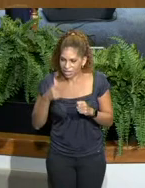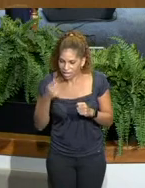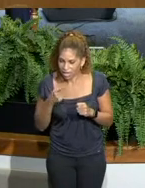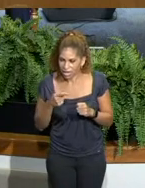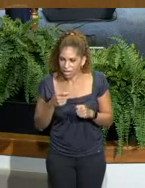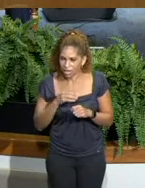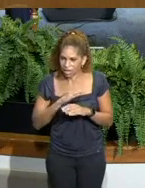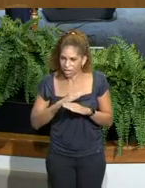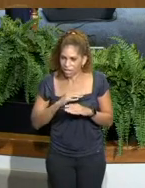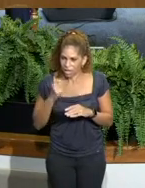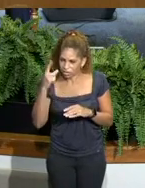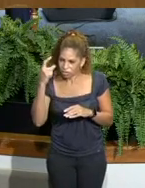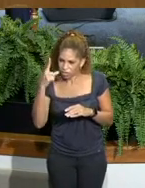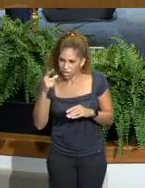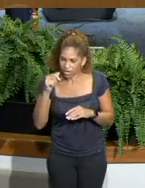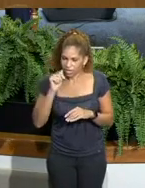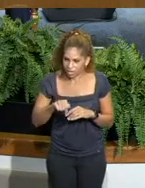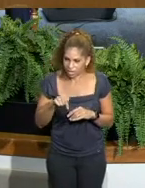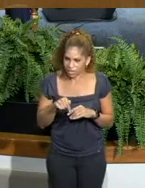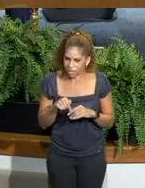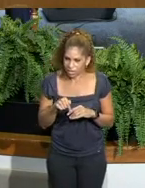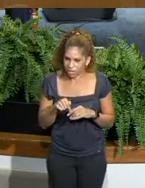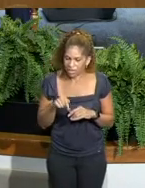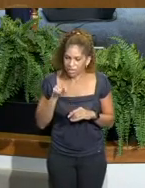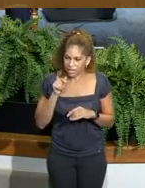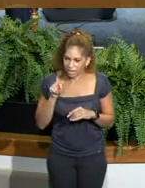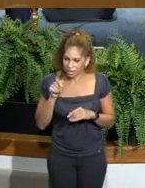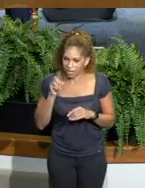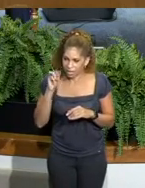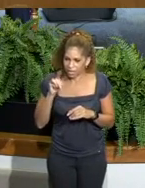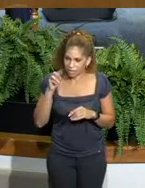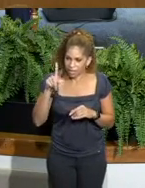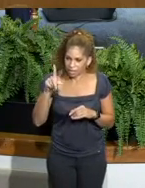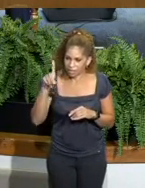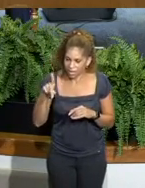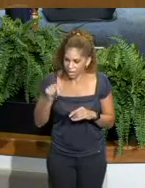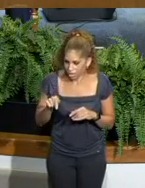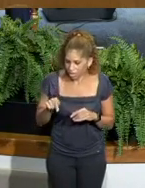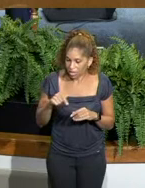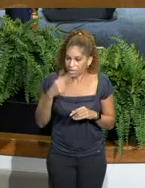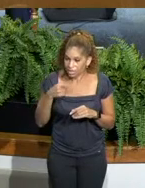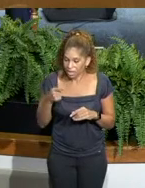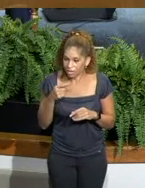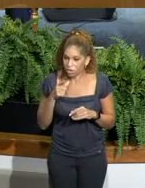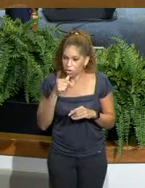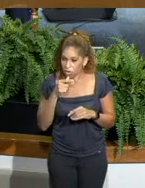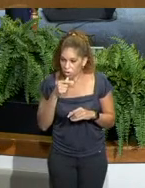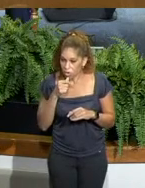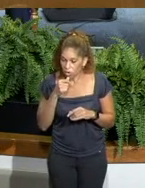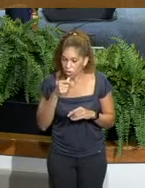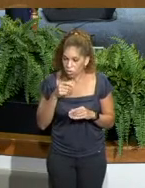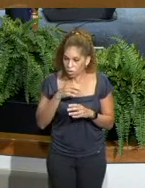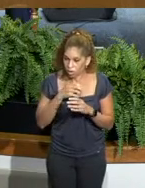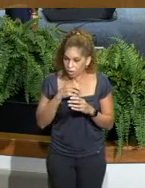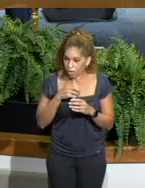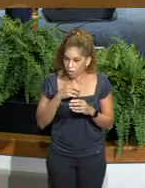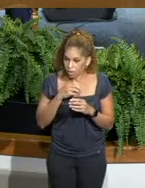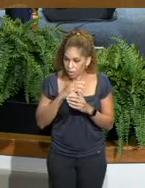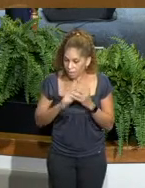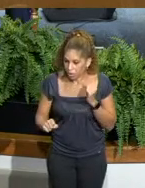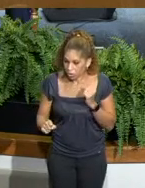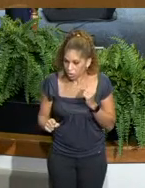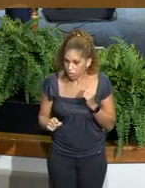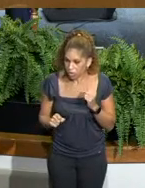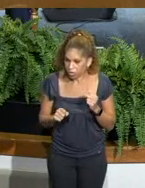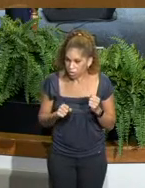to understand the complexities. He said at Jimmie Lee Jackson's funeral, who murdered Jimmie Lee Jackson? He